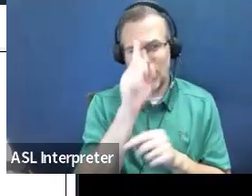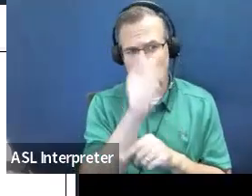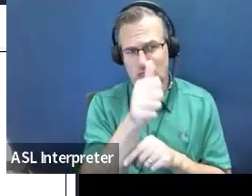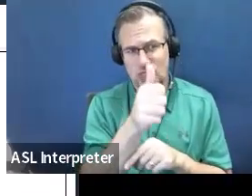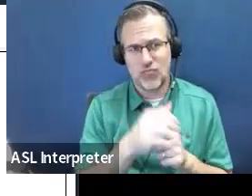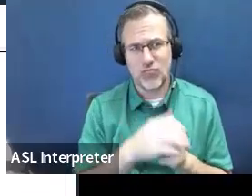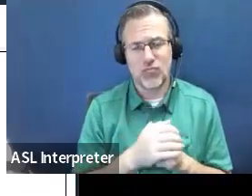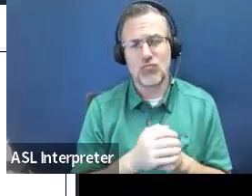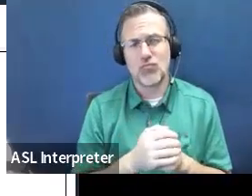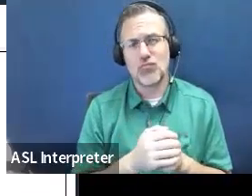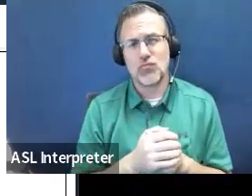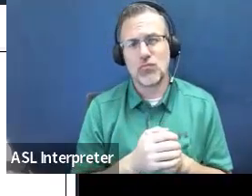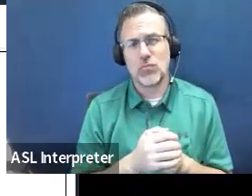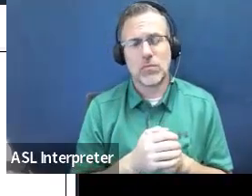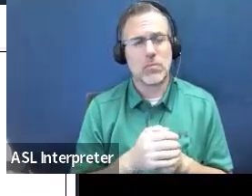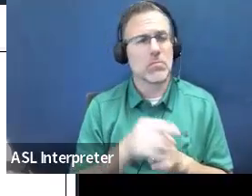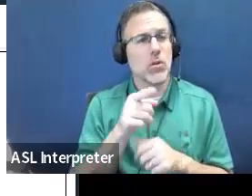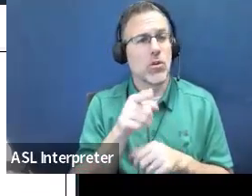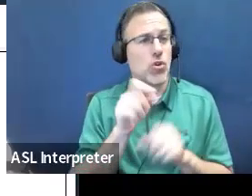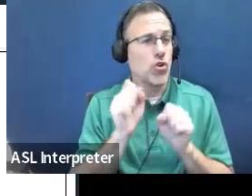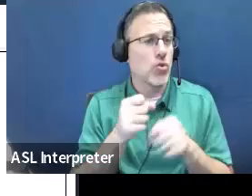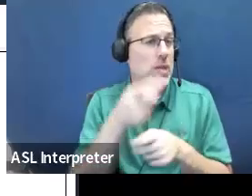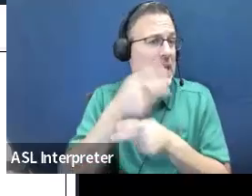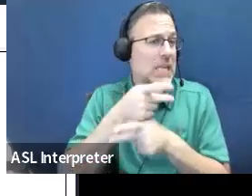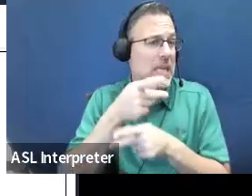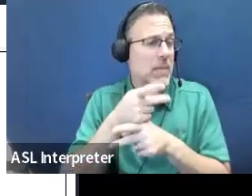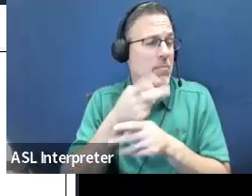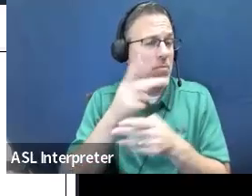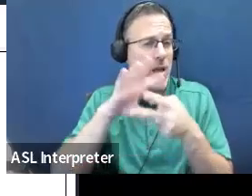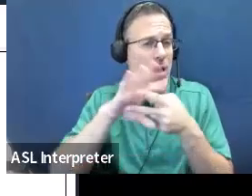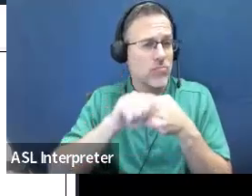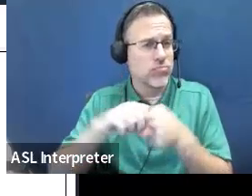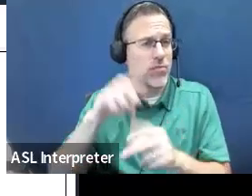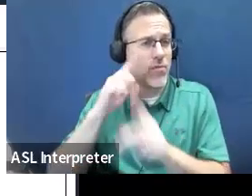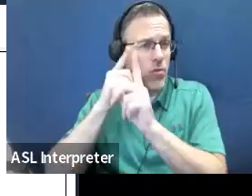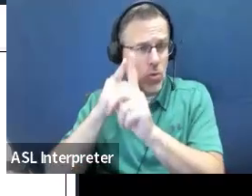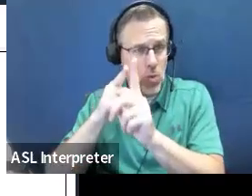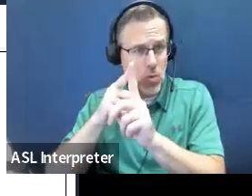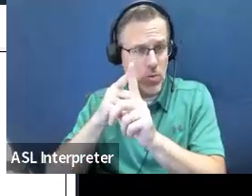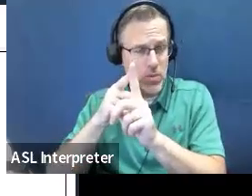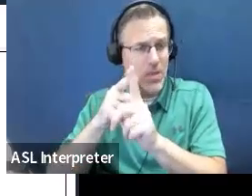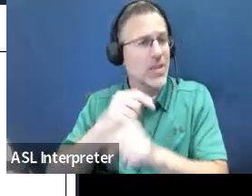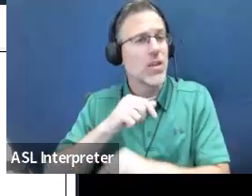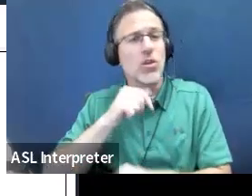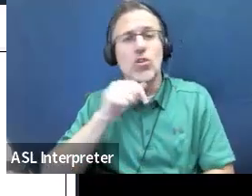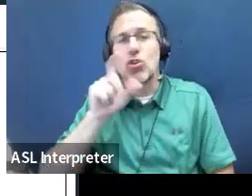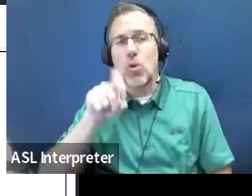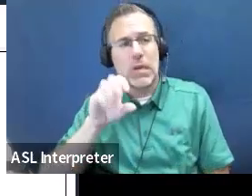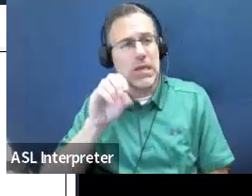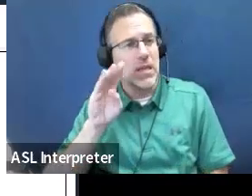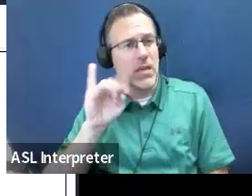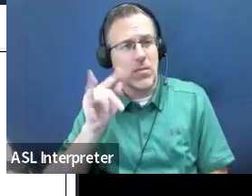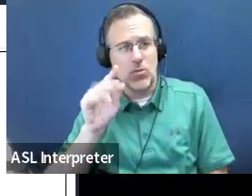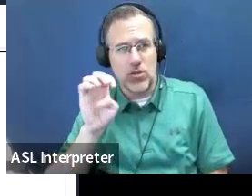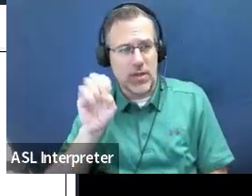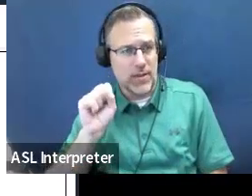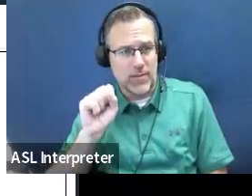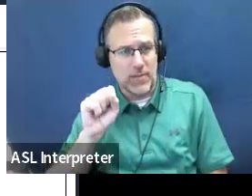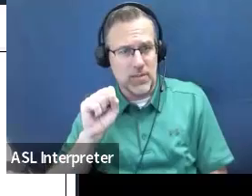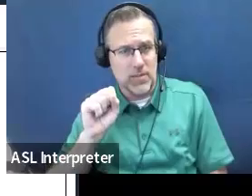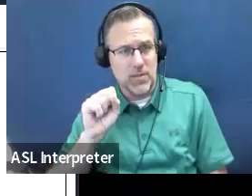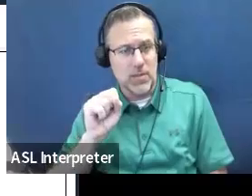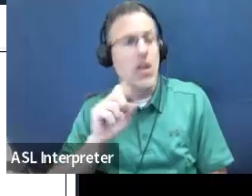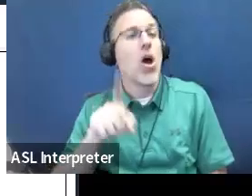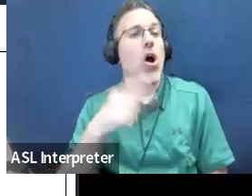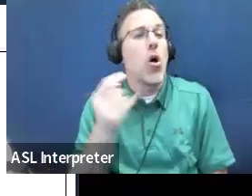can keep them as goals because you do not need objectives unless the student is doing